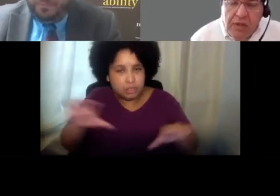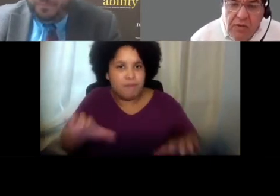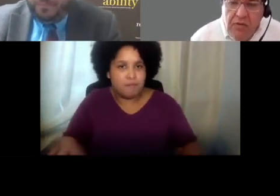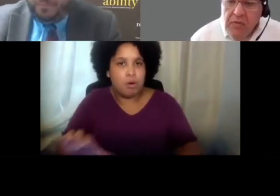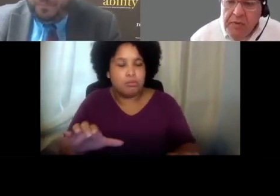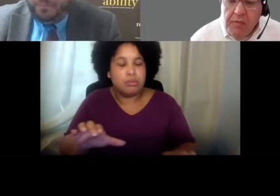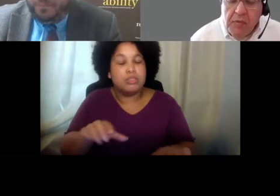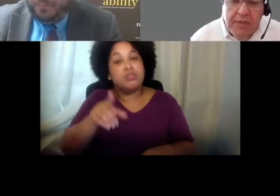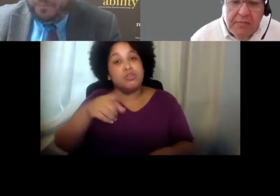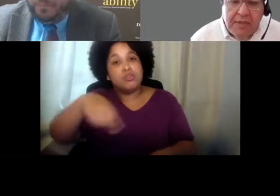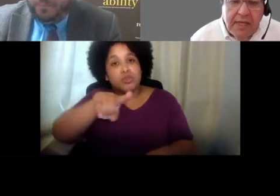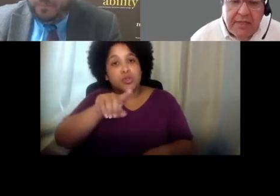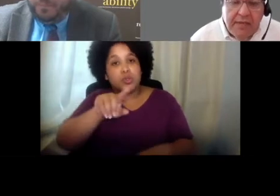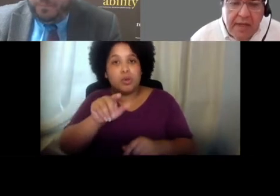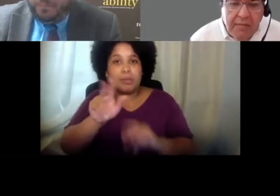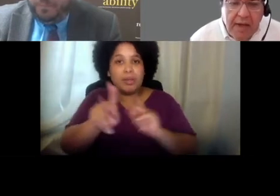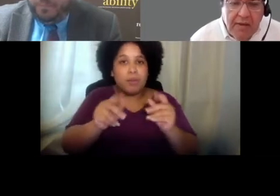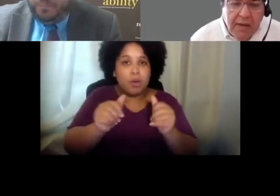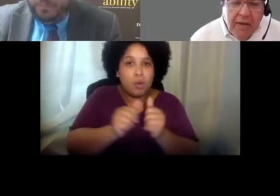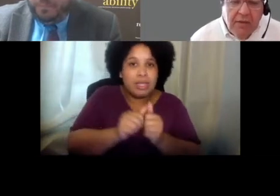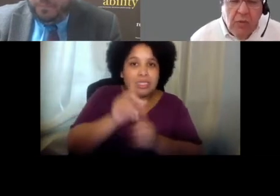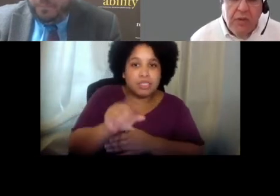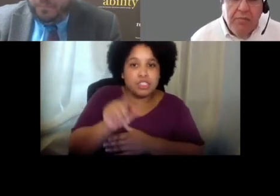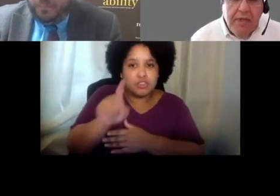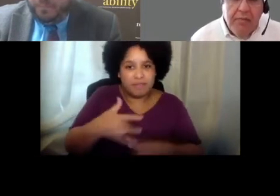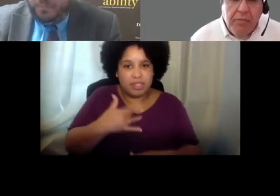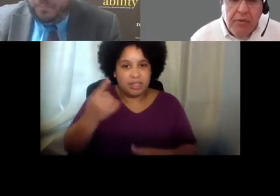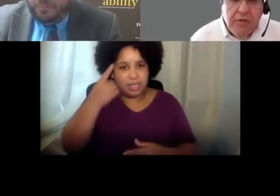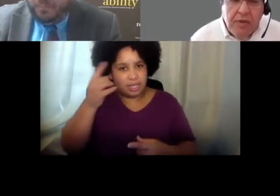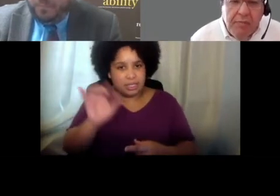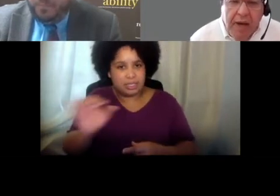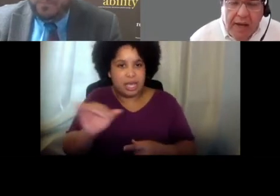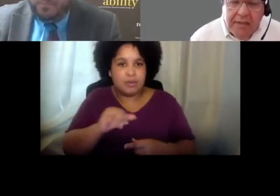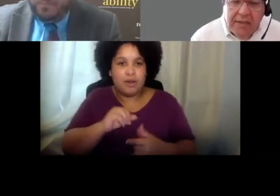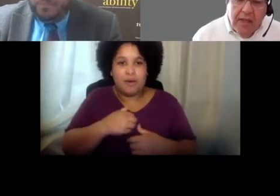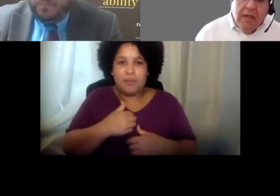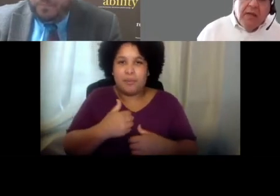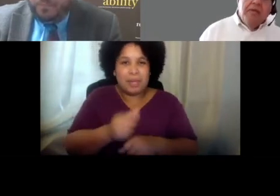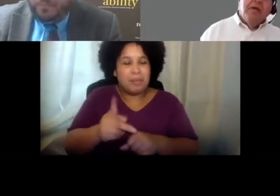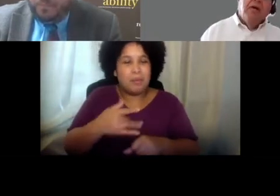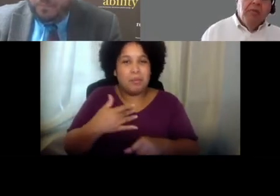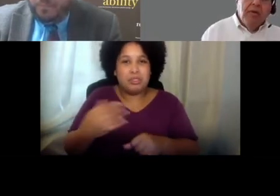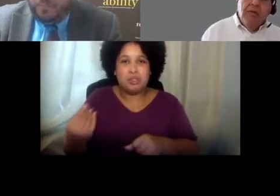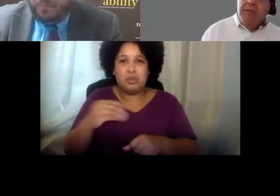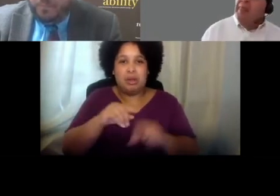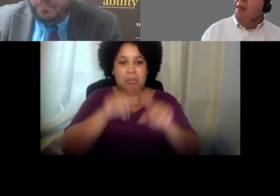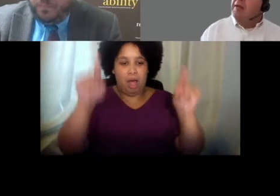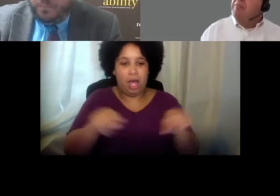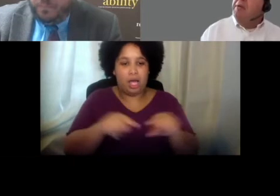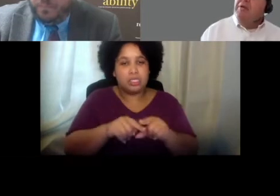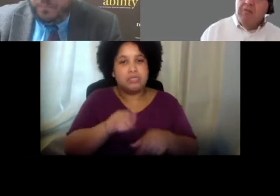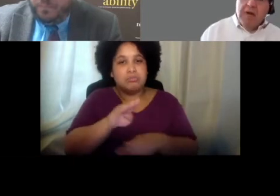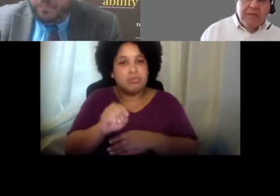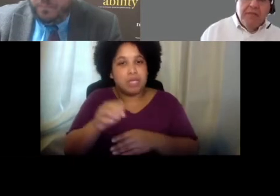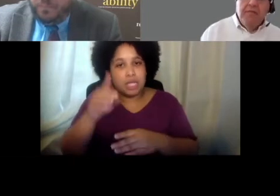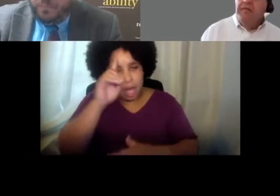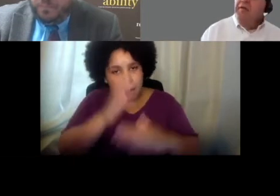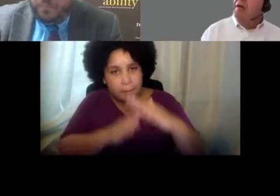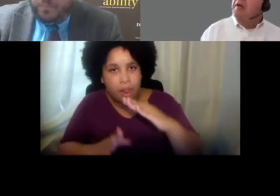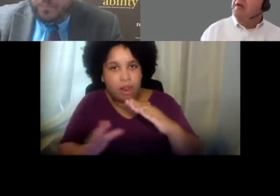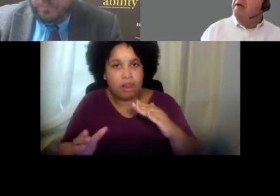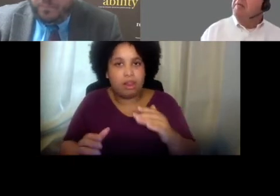what you, with people with disabilities, has to think about. Don't let people put you in a box. Be humble, be